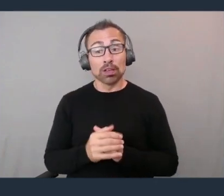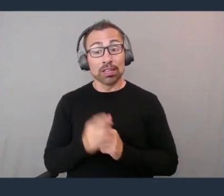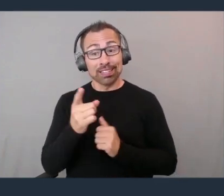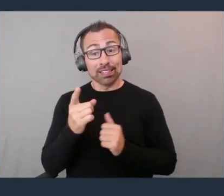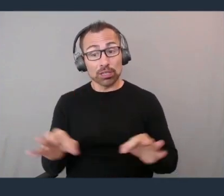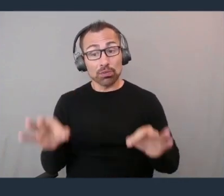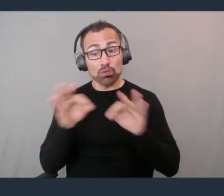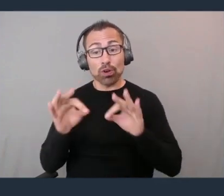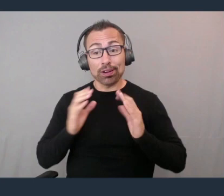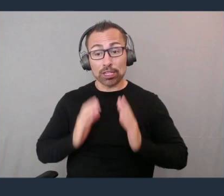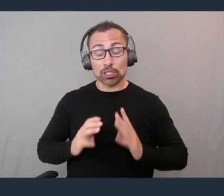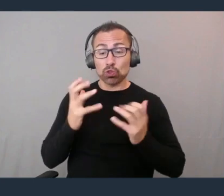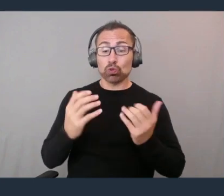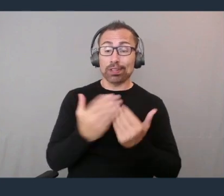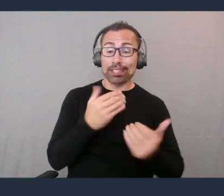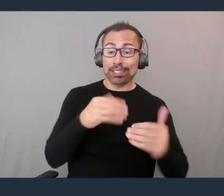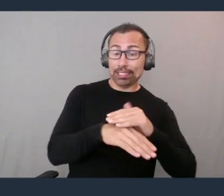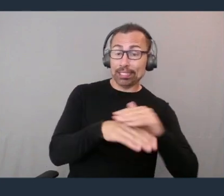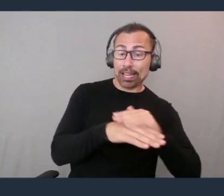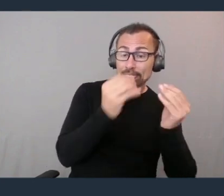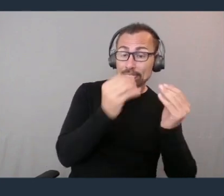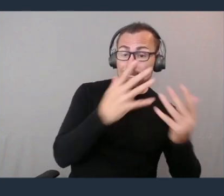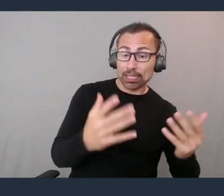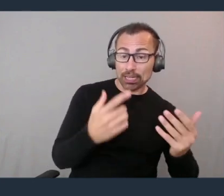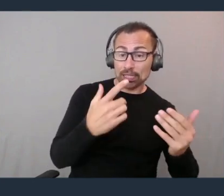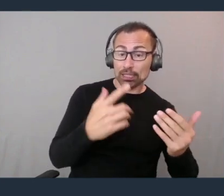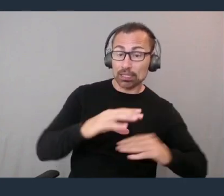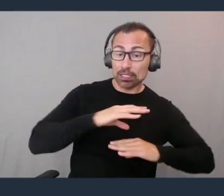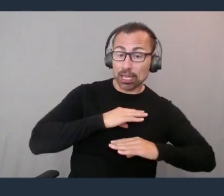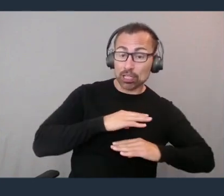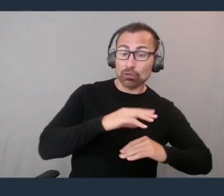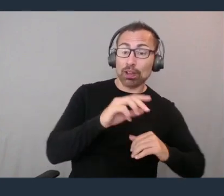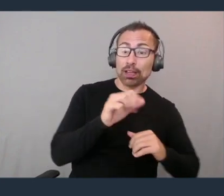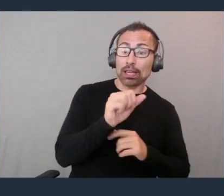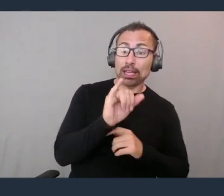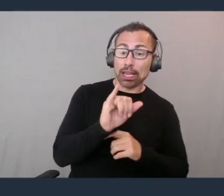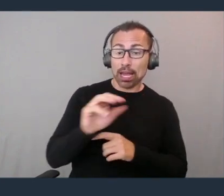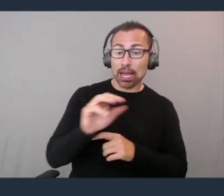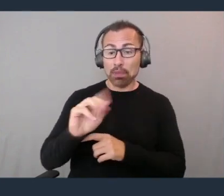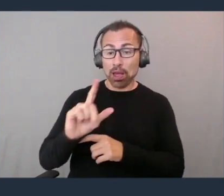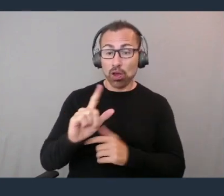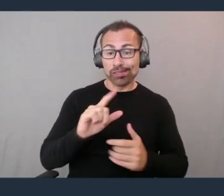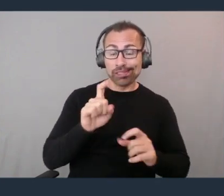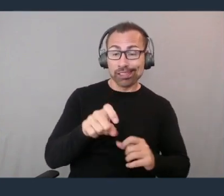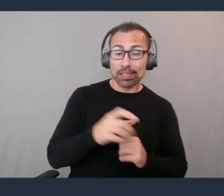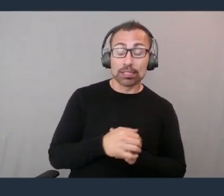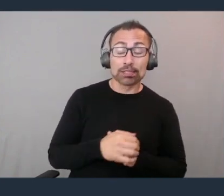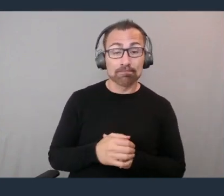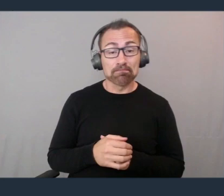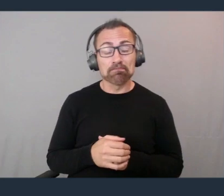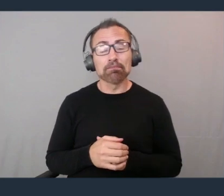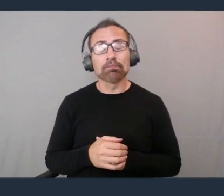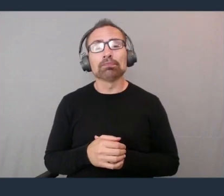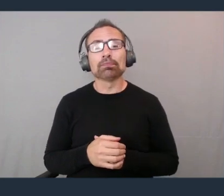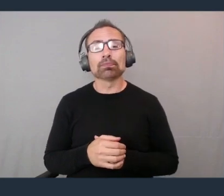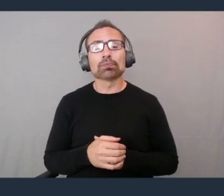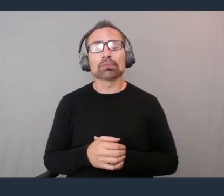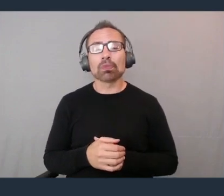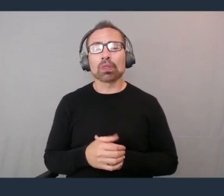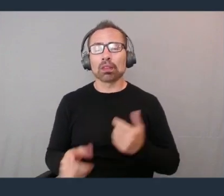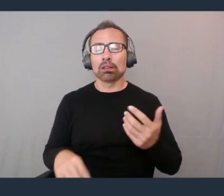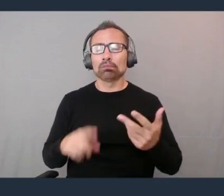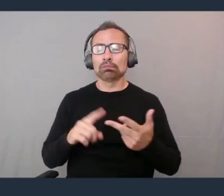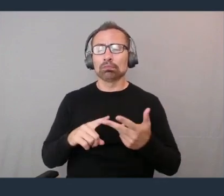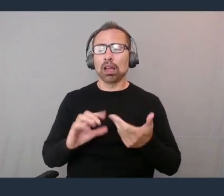to the data to meet their artificial intelligence and machine learning needs. Now let's talk about how you can overcome these